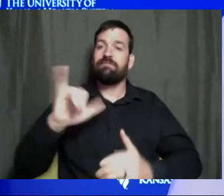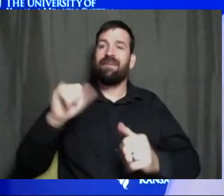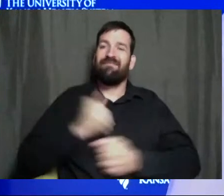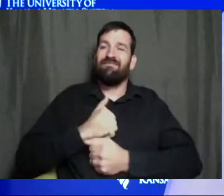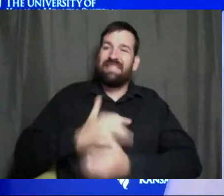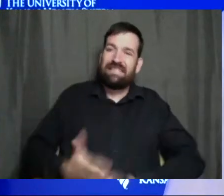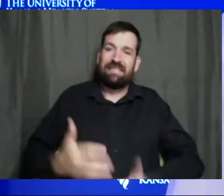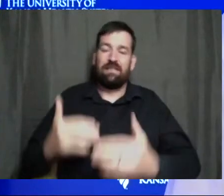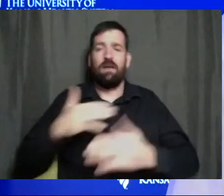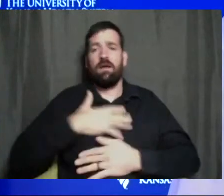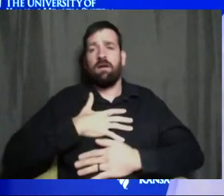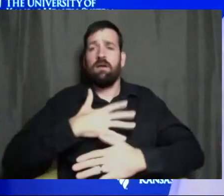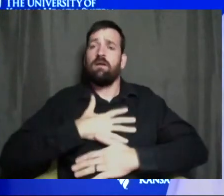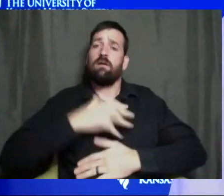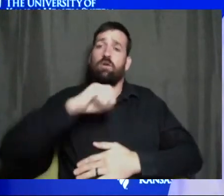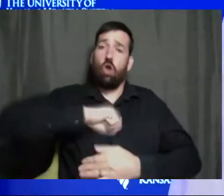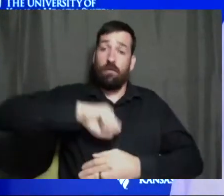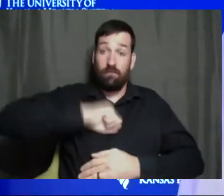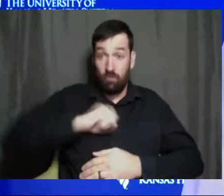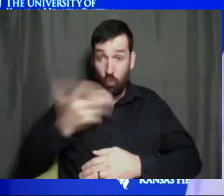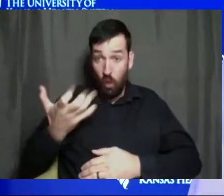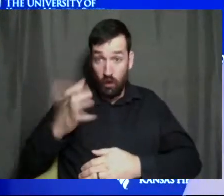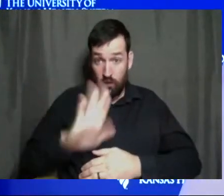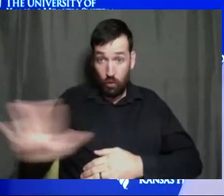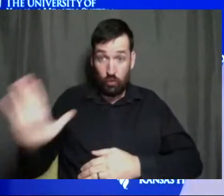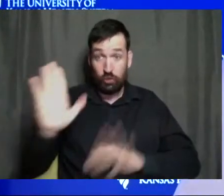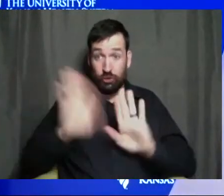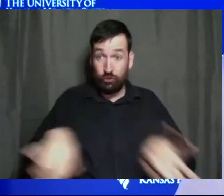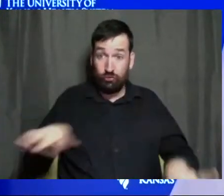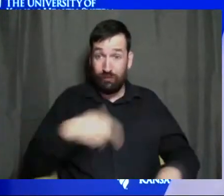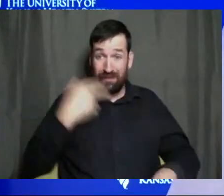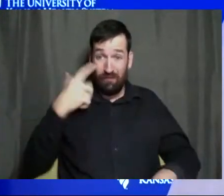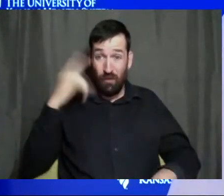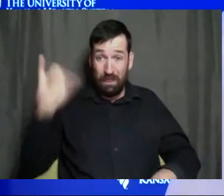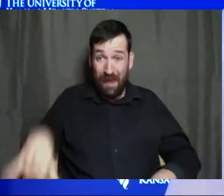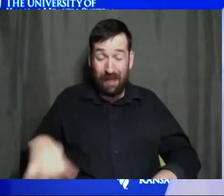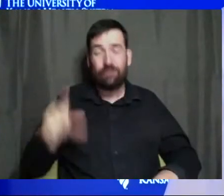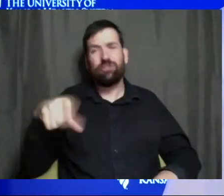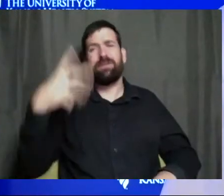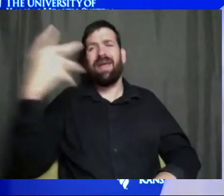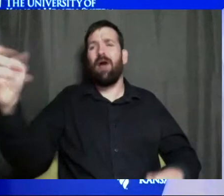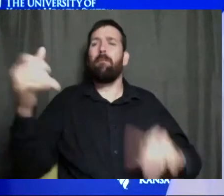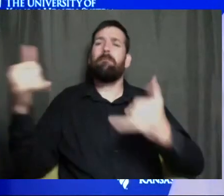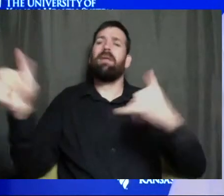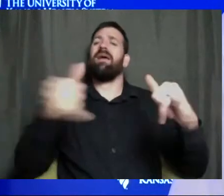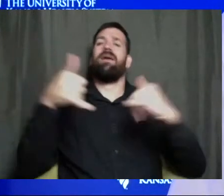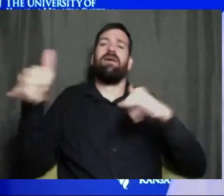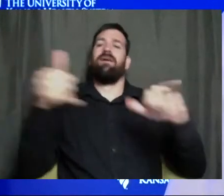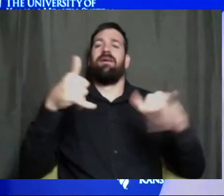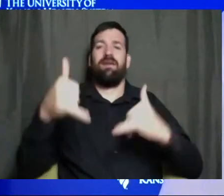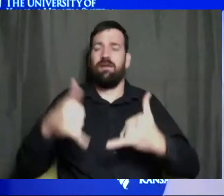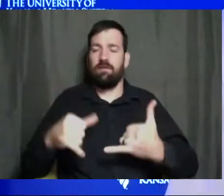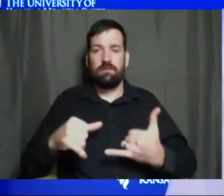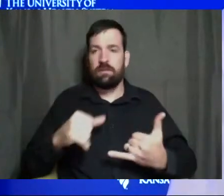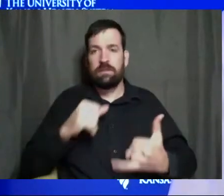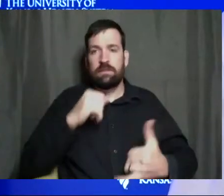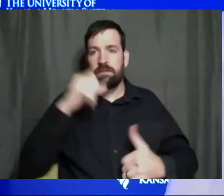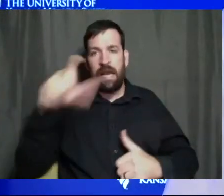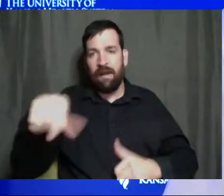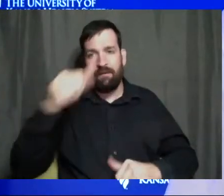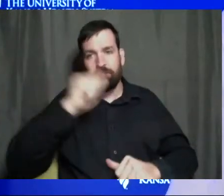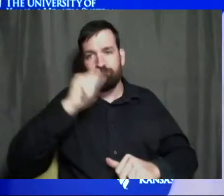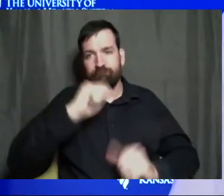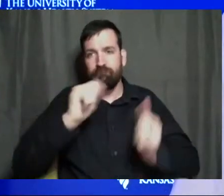cough. Do you want your children at risk of having that? They should be out playing on the jungle gyms and outside, not having to deal with those long COVID